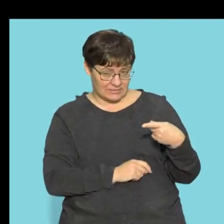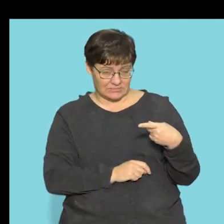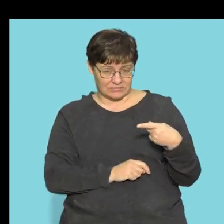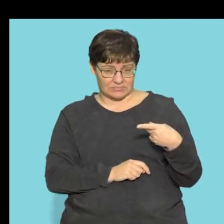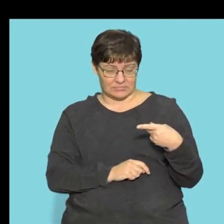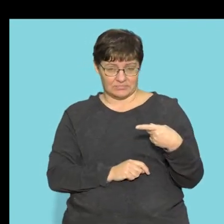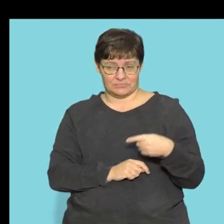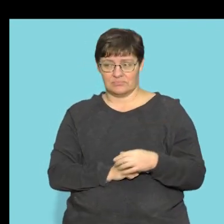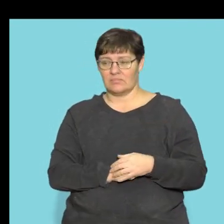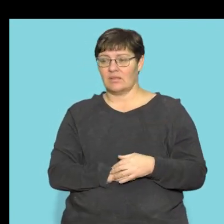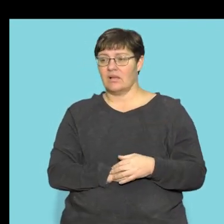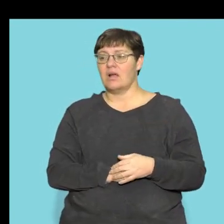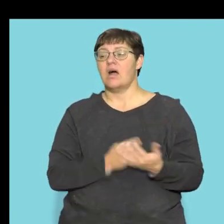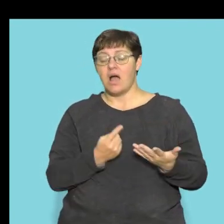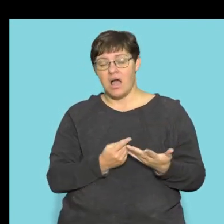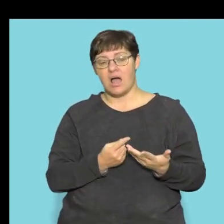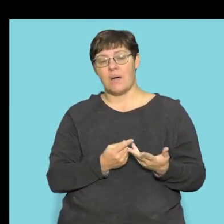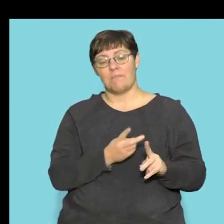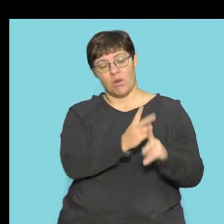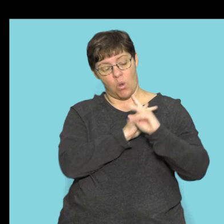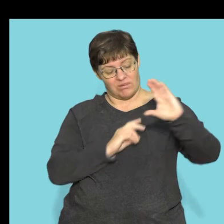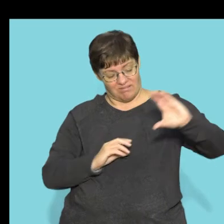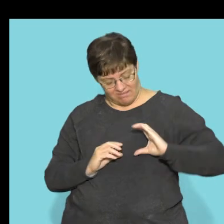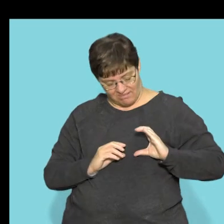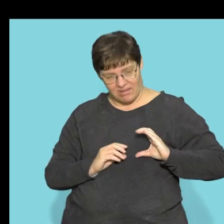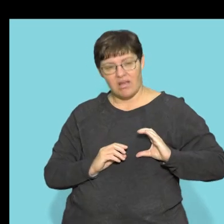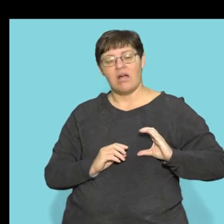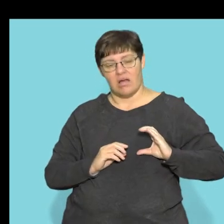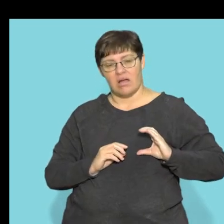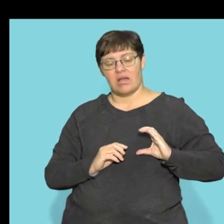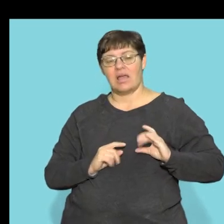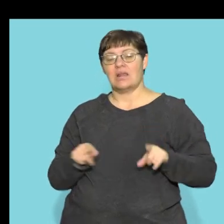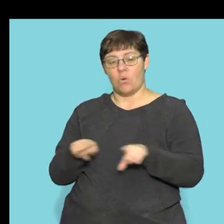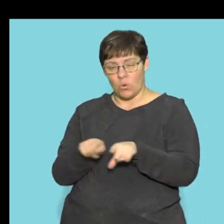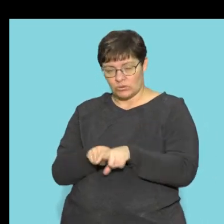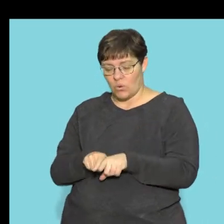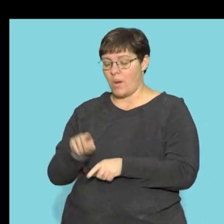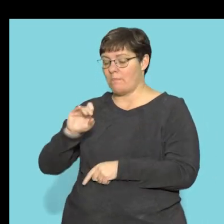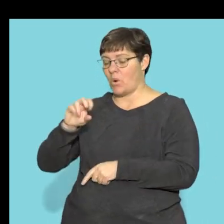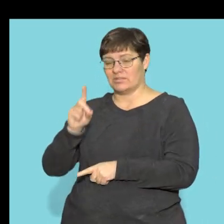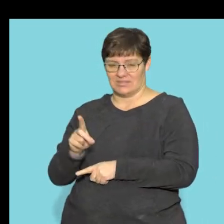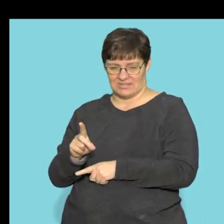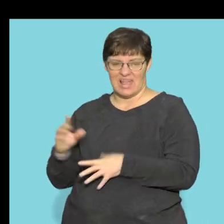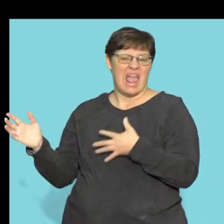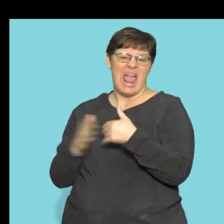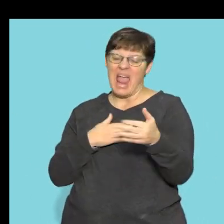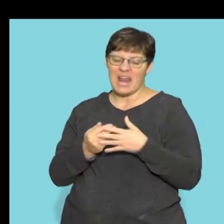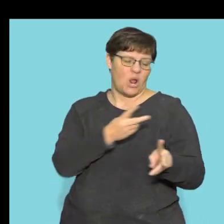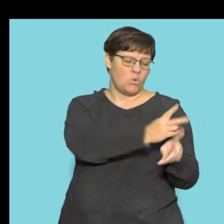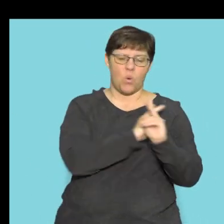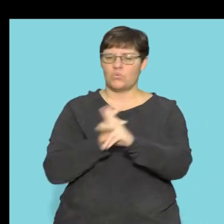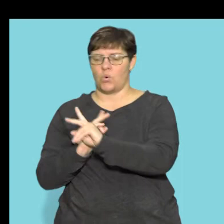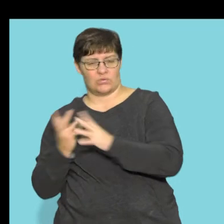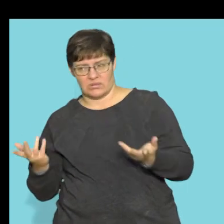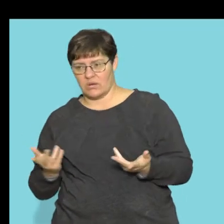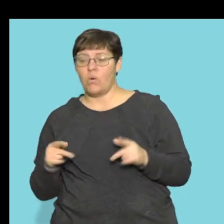loans. This is the main thing that has to do with the present value annuity: a loan, a bond,